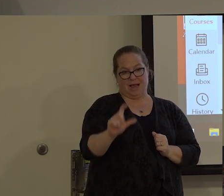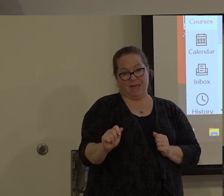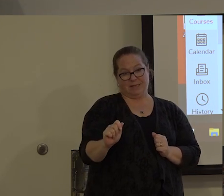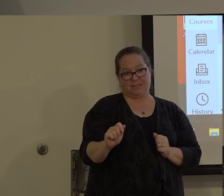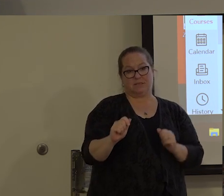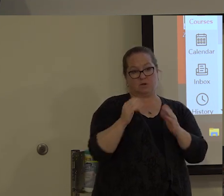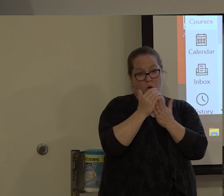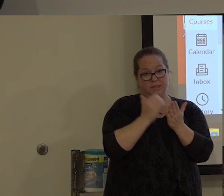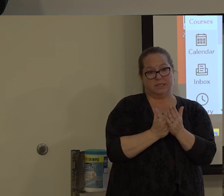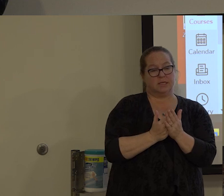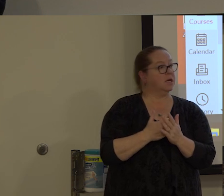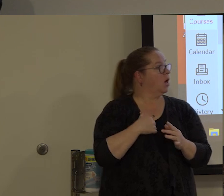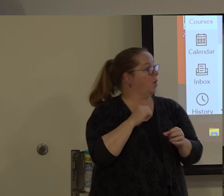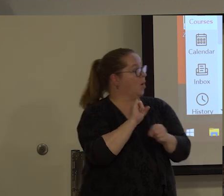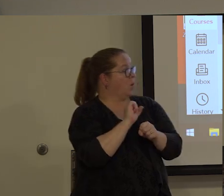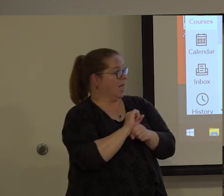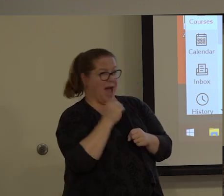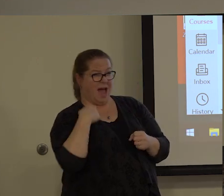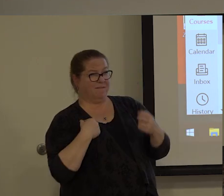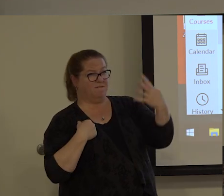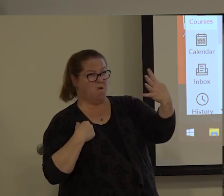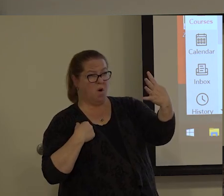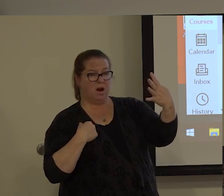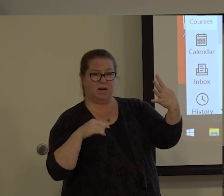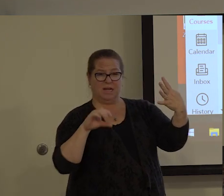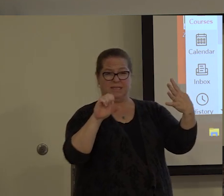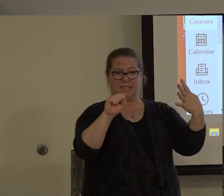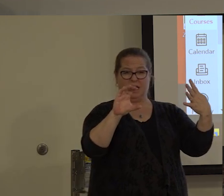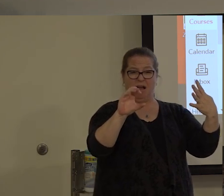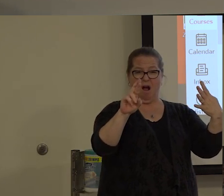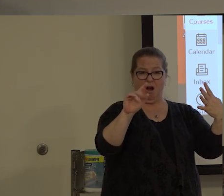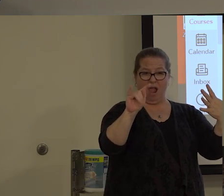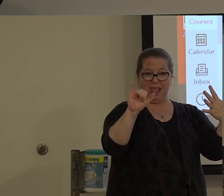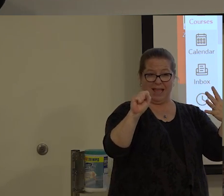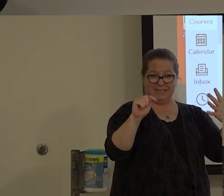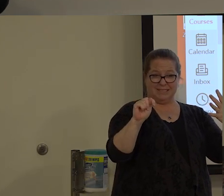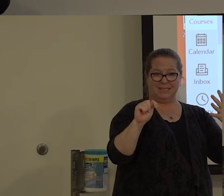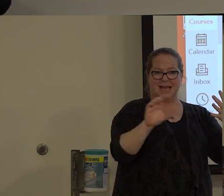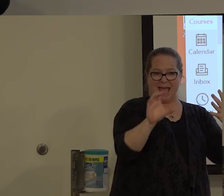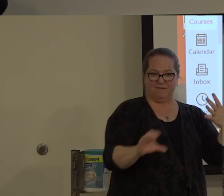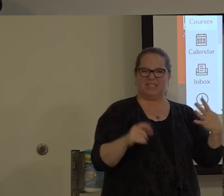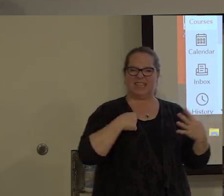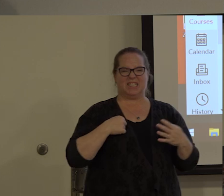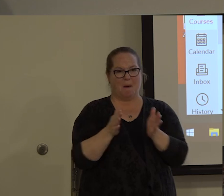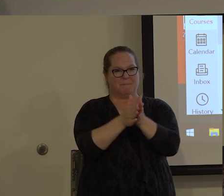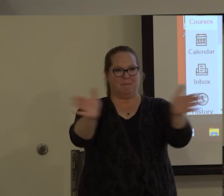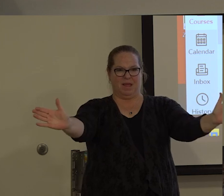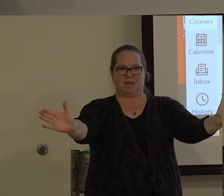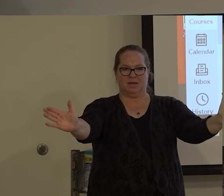on 4 Scarlet language courses at the moment. So Scarlet being our public-facing